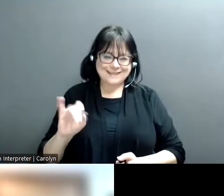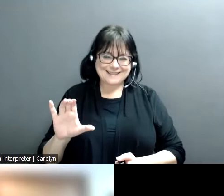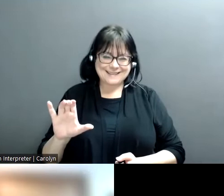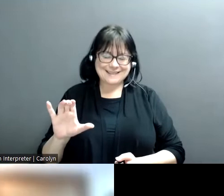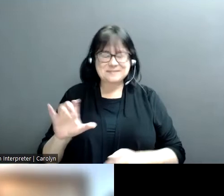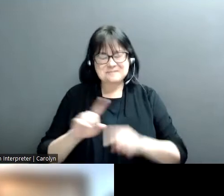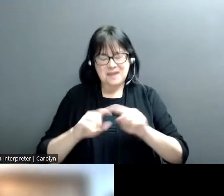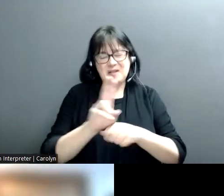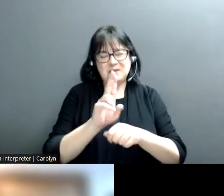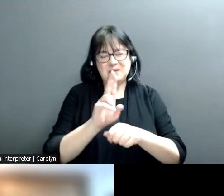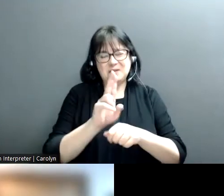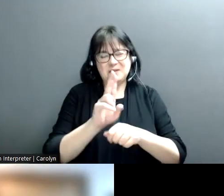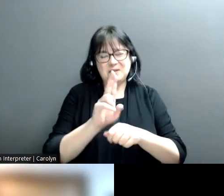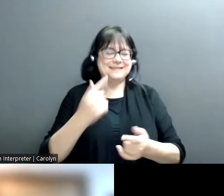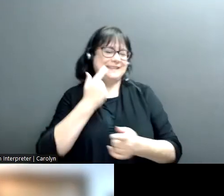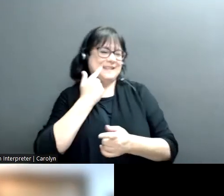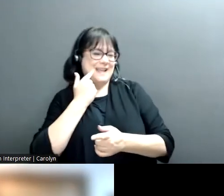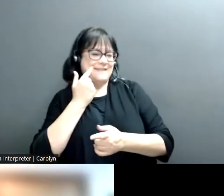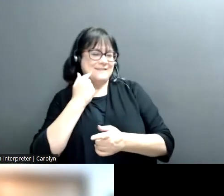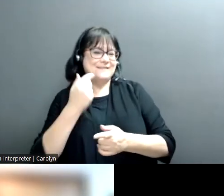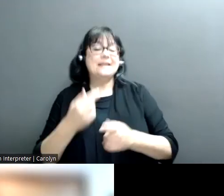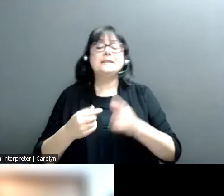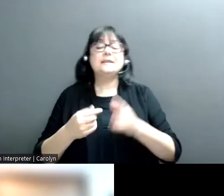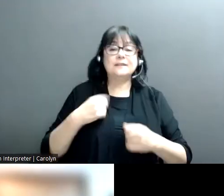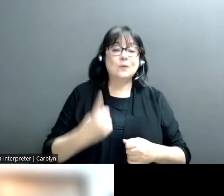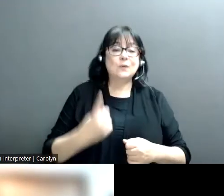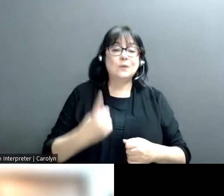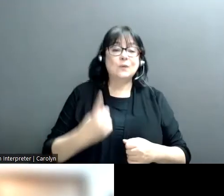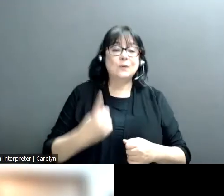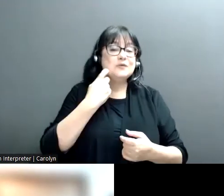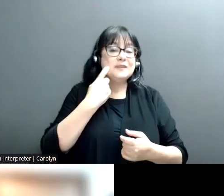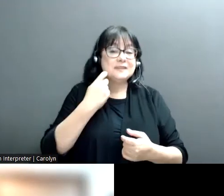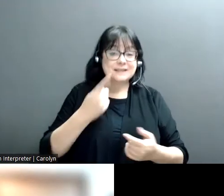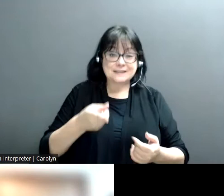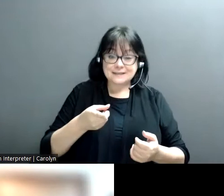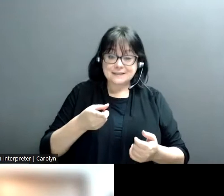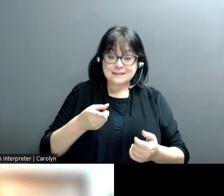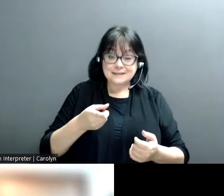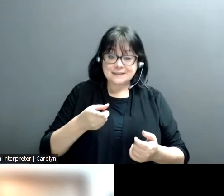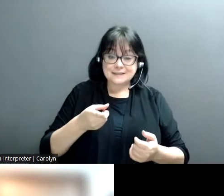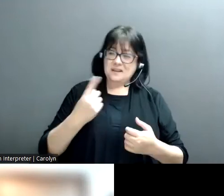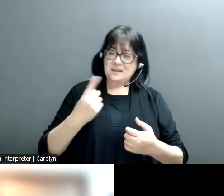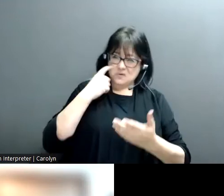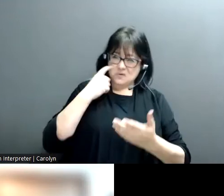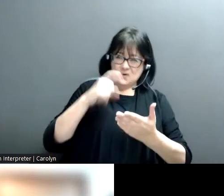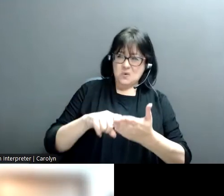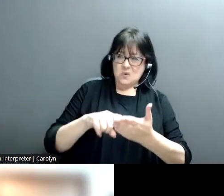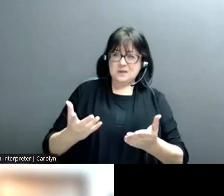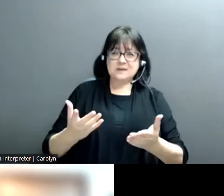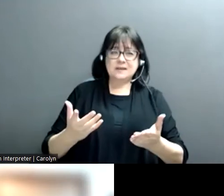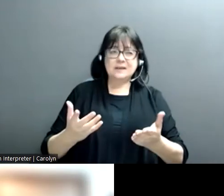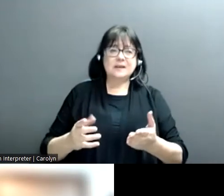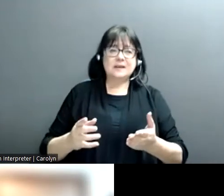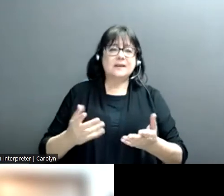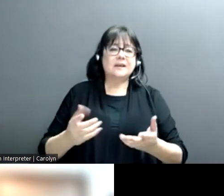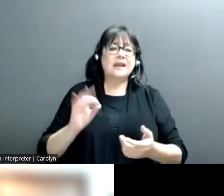of the things that I've also found quite interesting in trends more recently is historically we thought, okay, we will provide assistive technology and then we won't